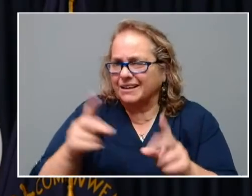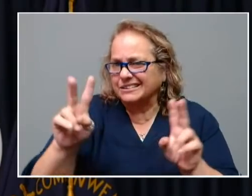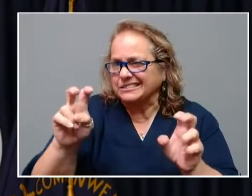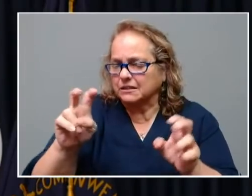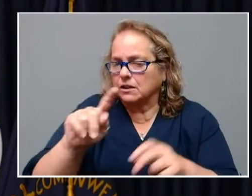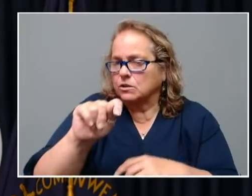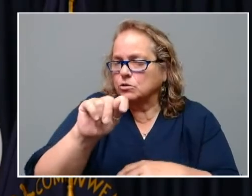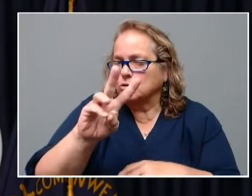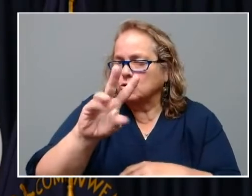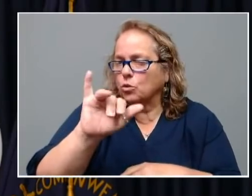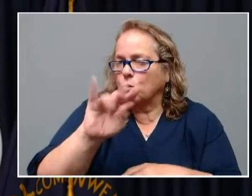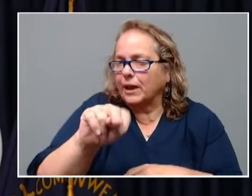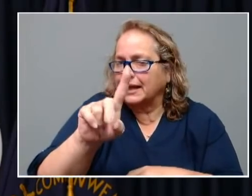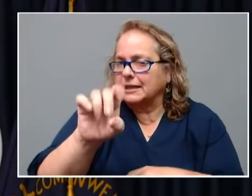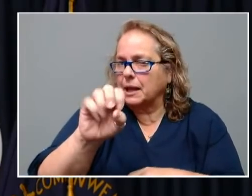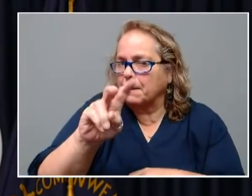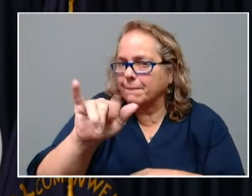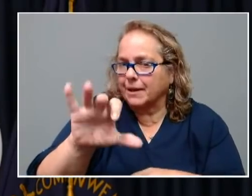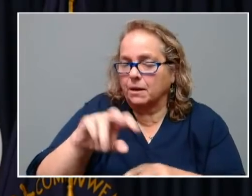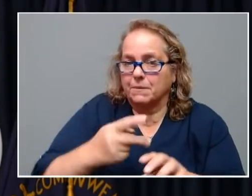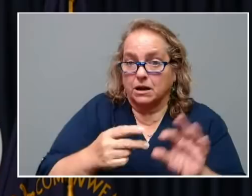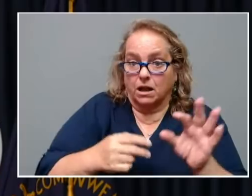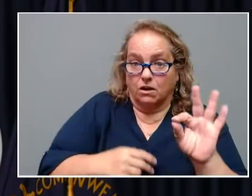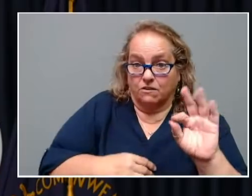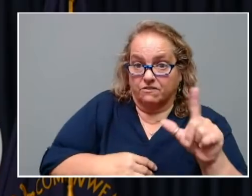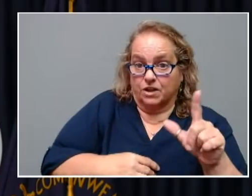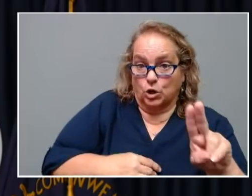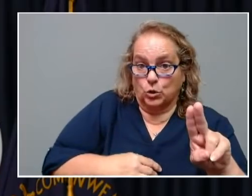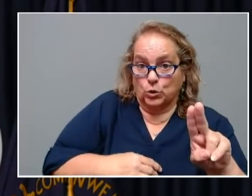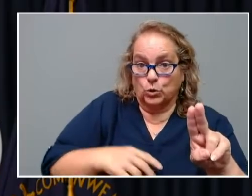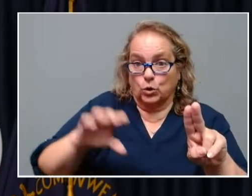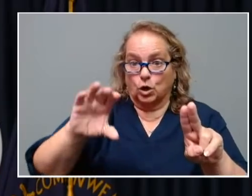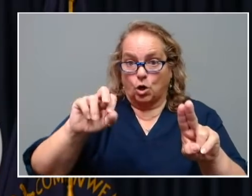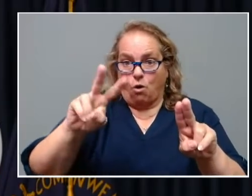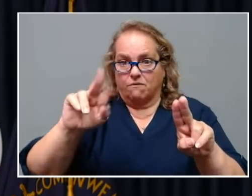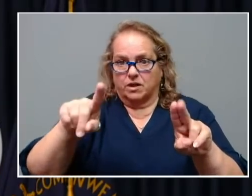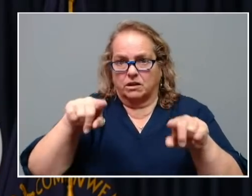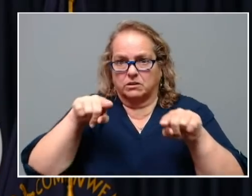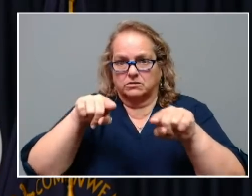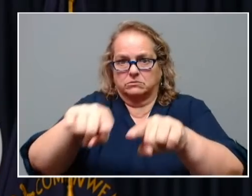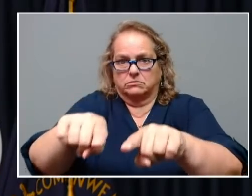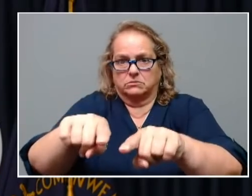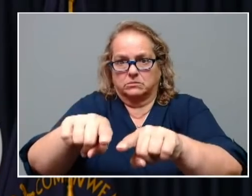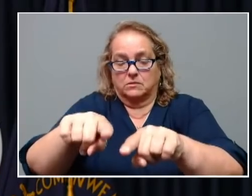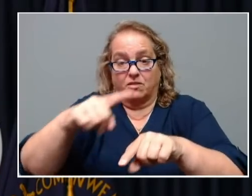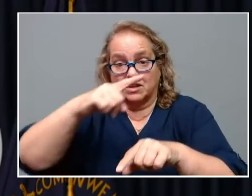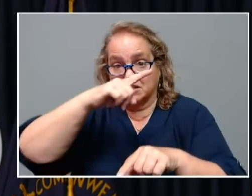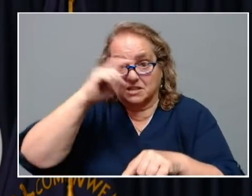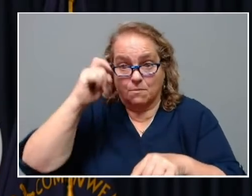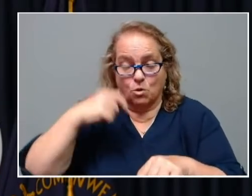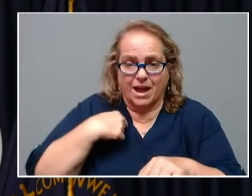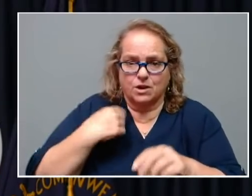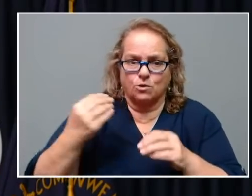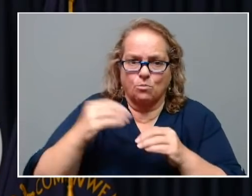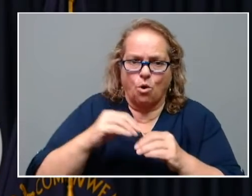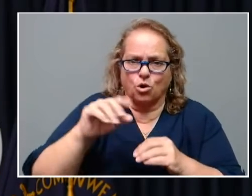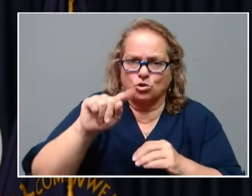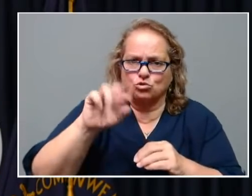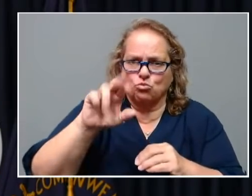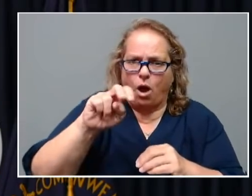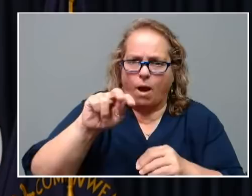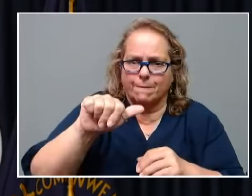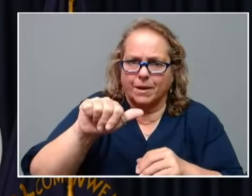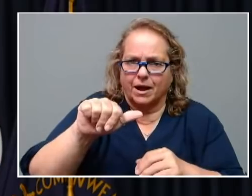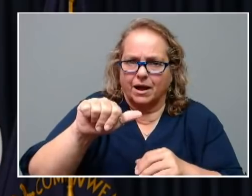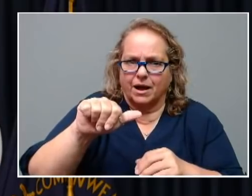and the same threat is present this year. You know, in the summer, we have more trauma-related injuries that take up space